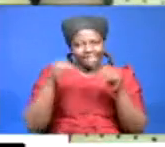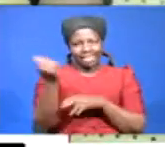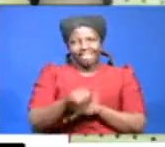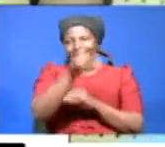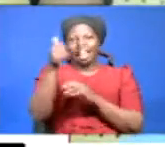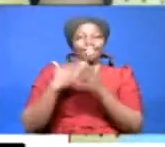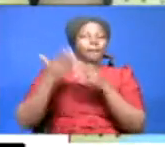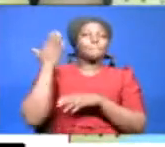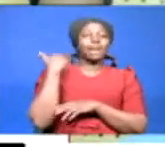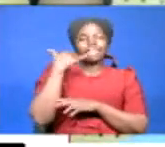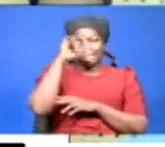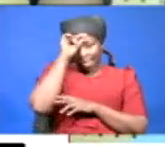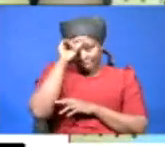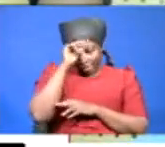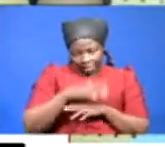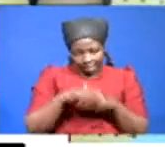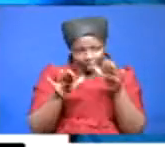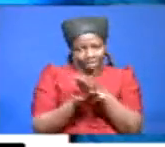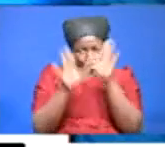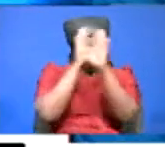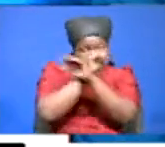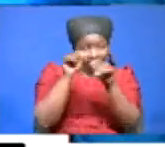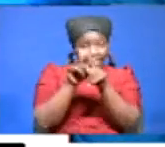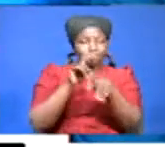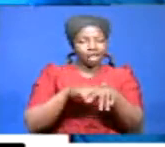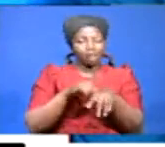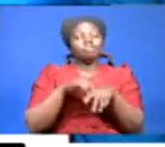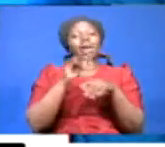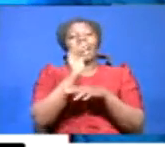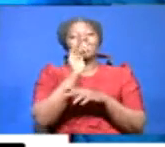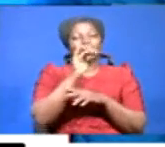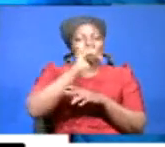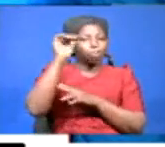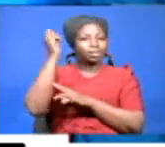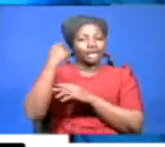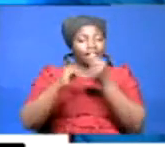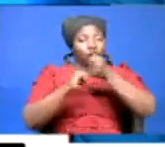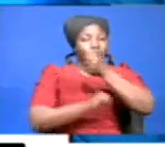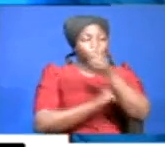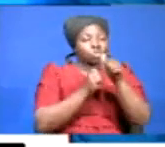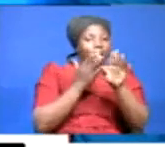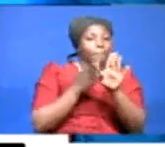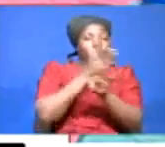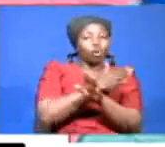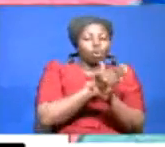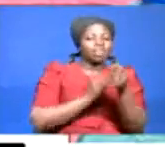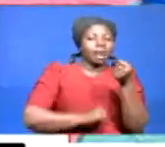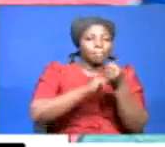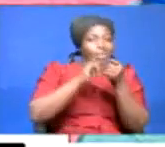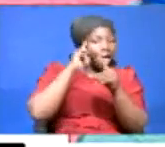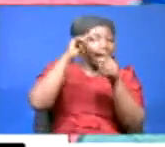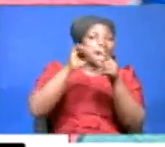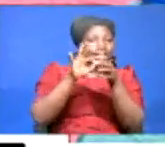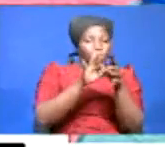The deputy president at the same time reached out to Mount Kenya Foundation, which previously supported Azimio la Umoja, to work